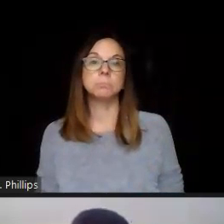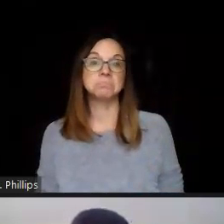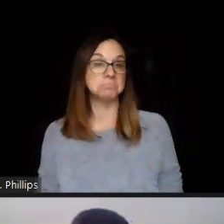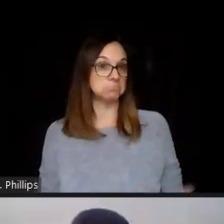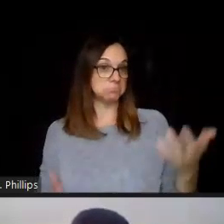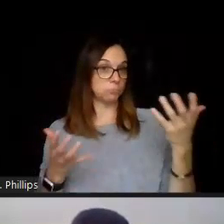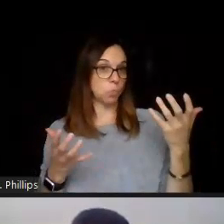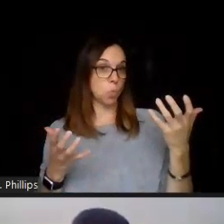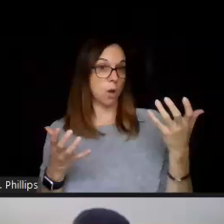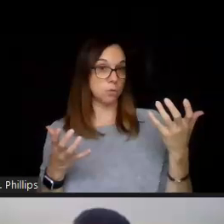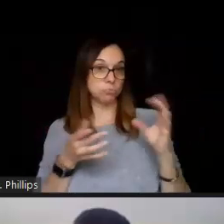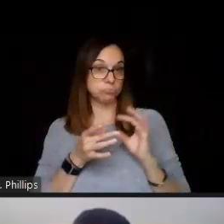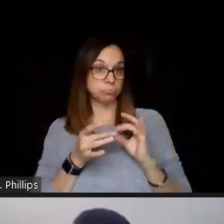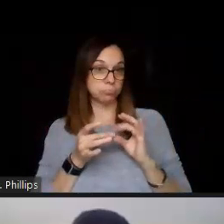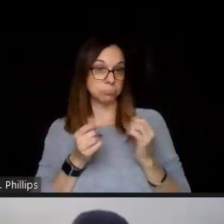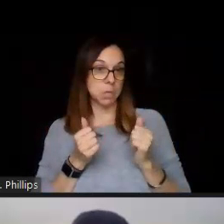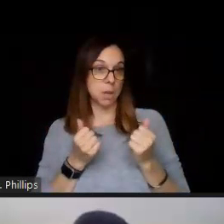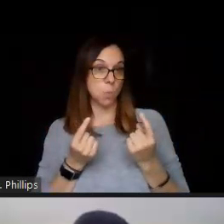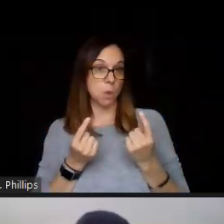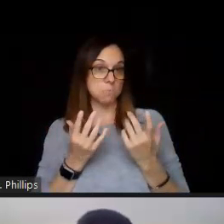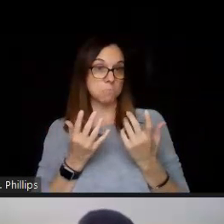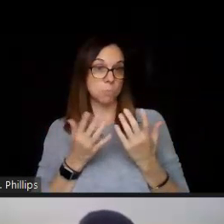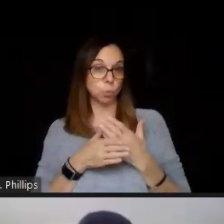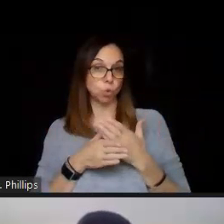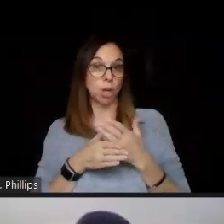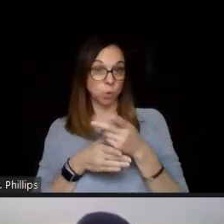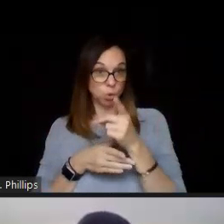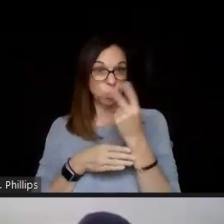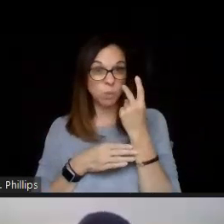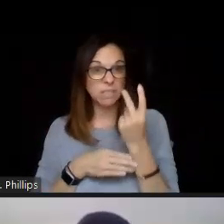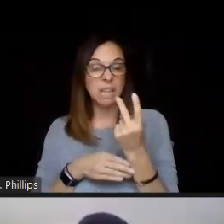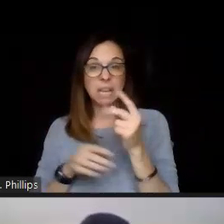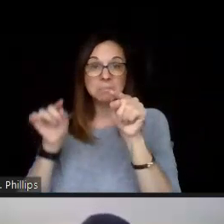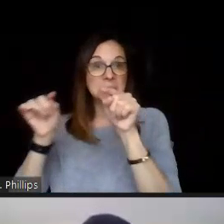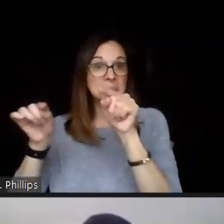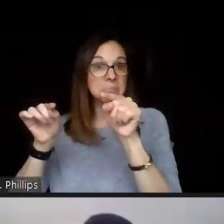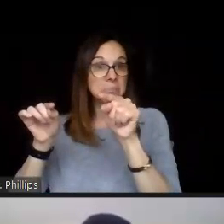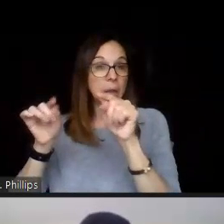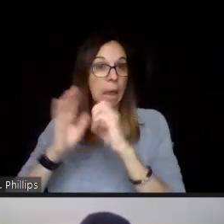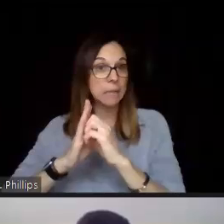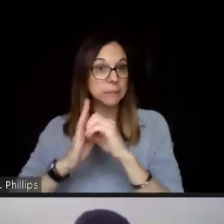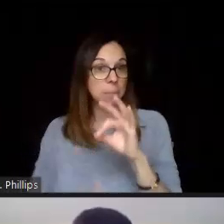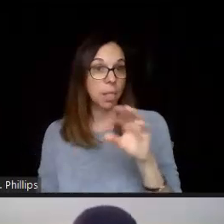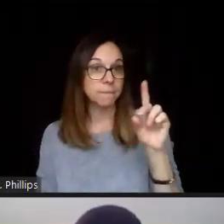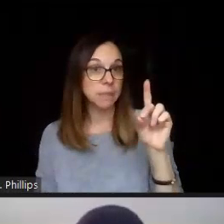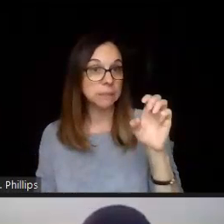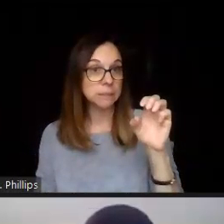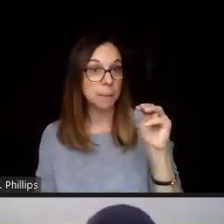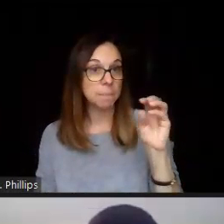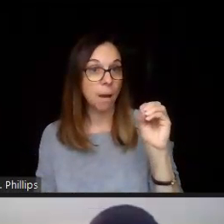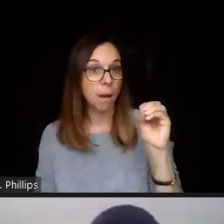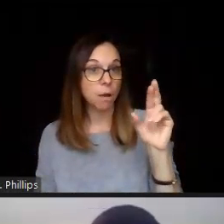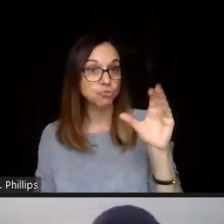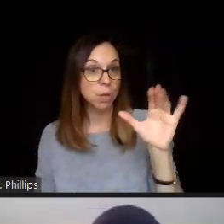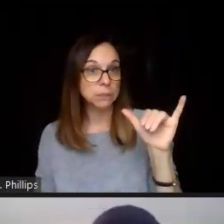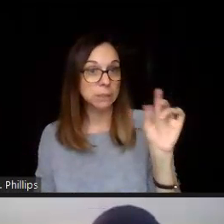Anybody want to unmute their microphone and share? Do we see an example of democracy in either of